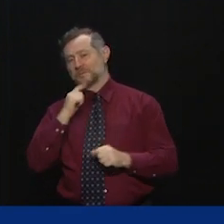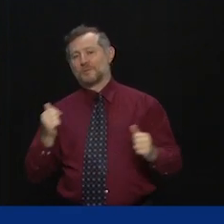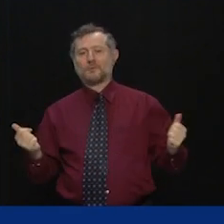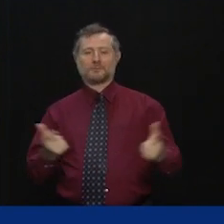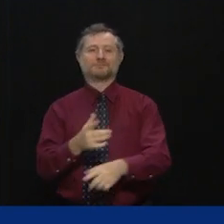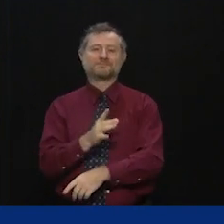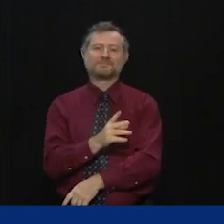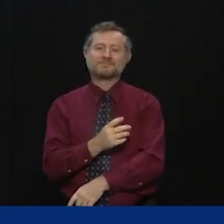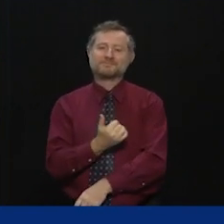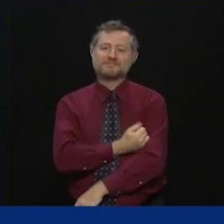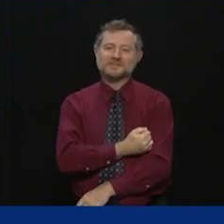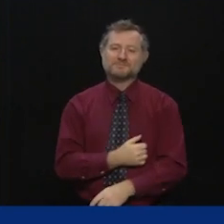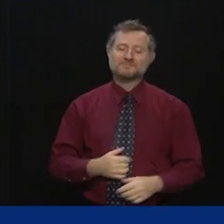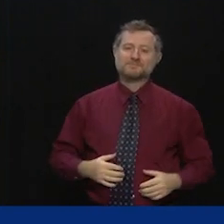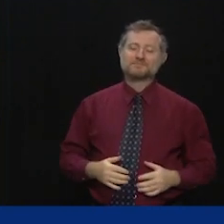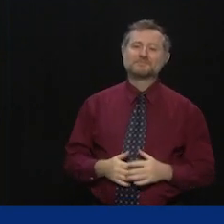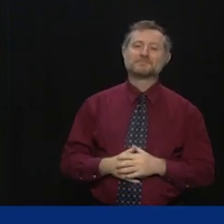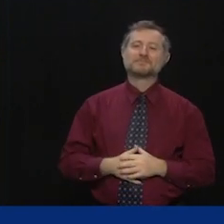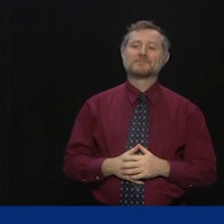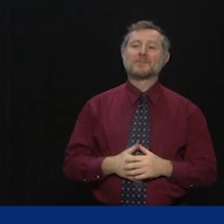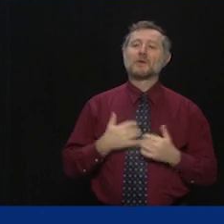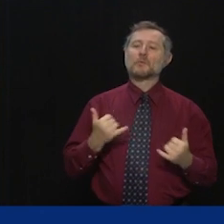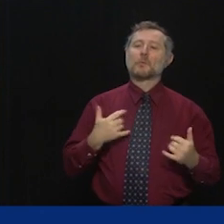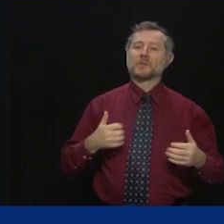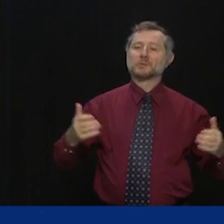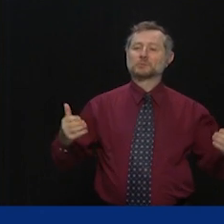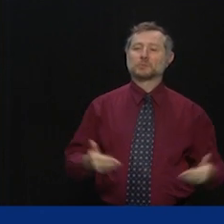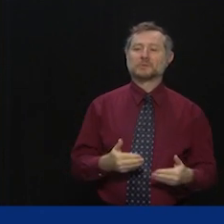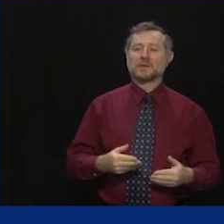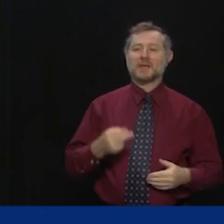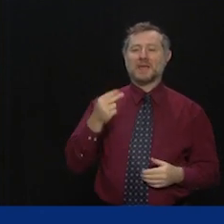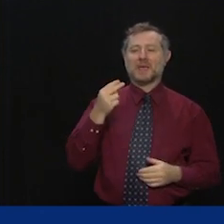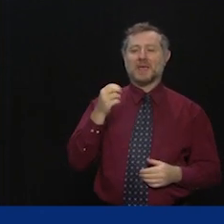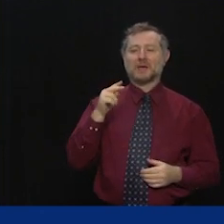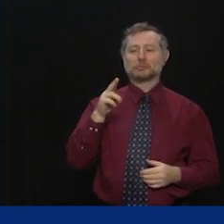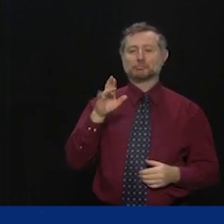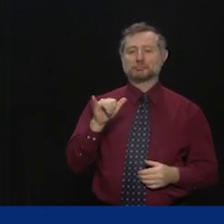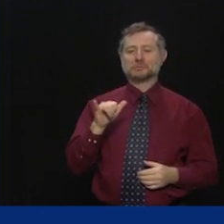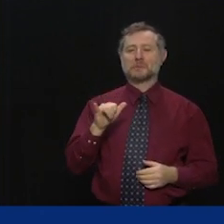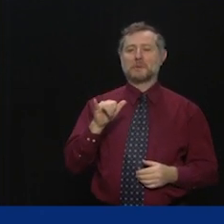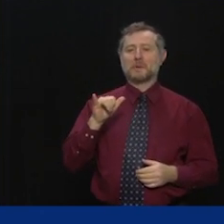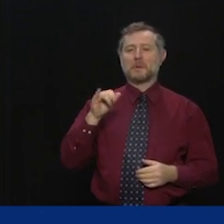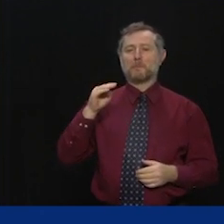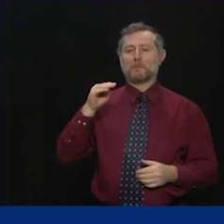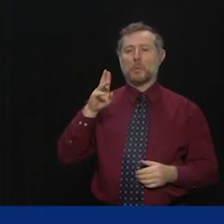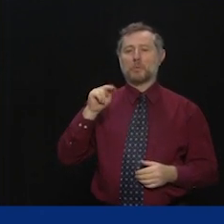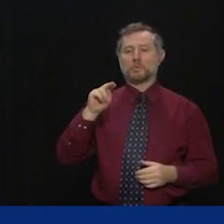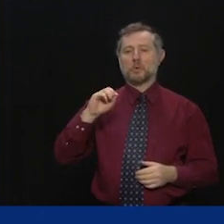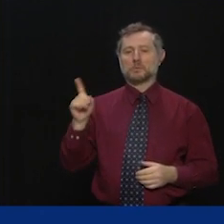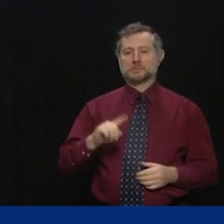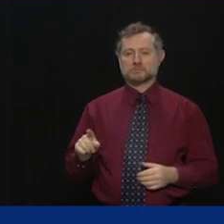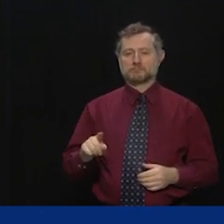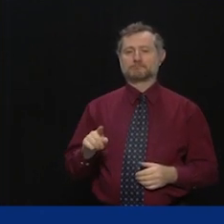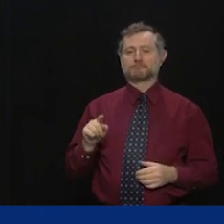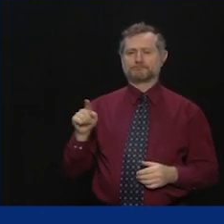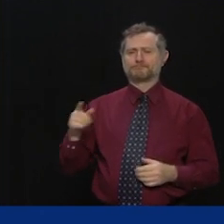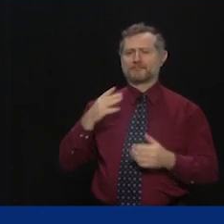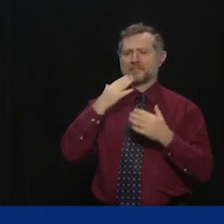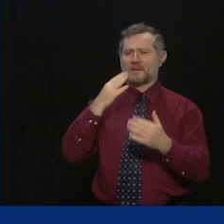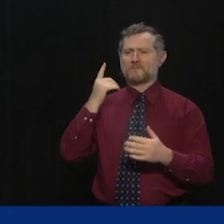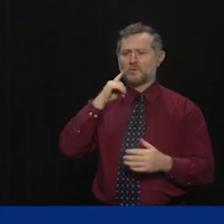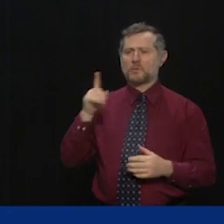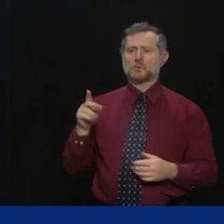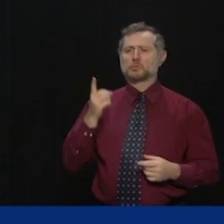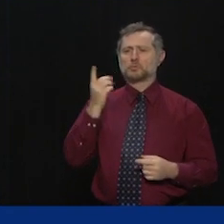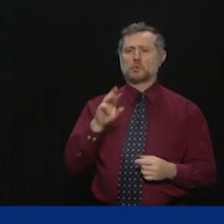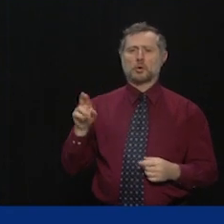right. So with that, I want to introduce Henry Munoz and thank him and as a leader and Dr. Chin for what they've